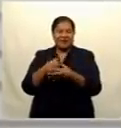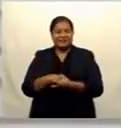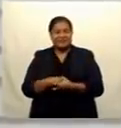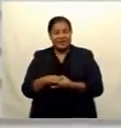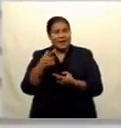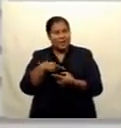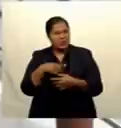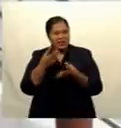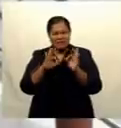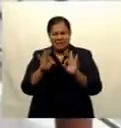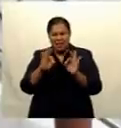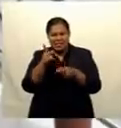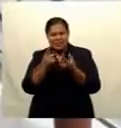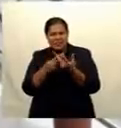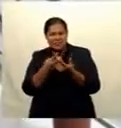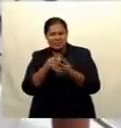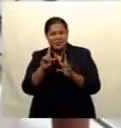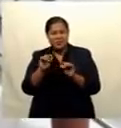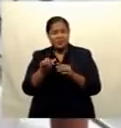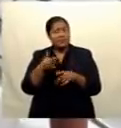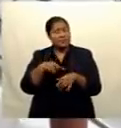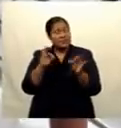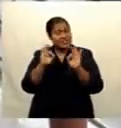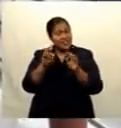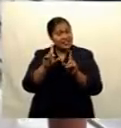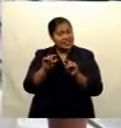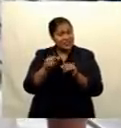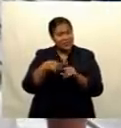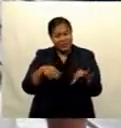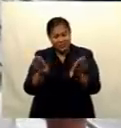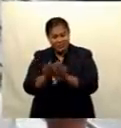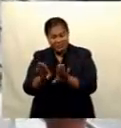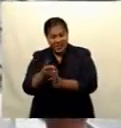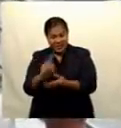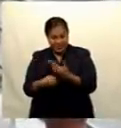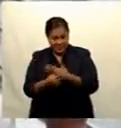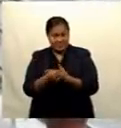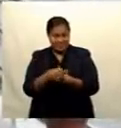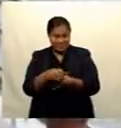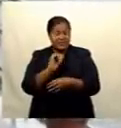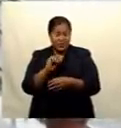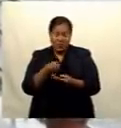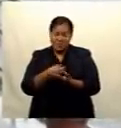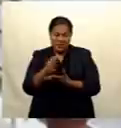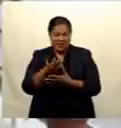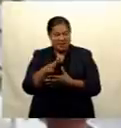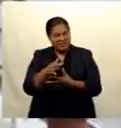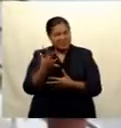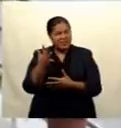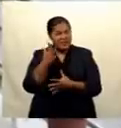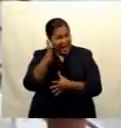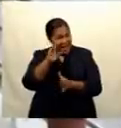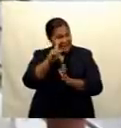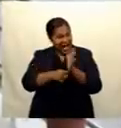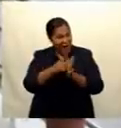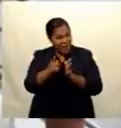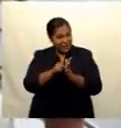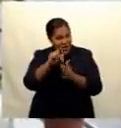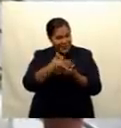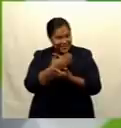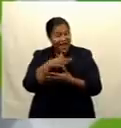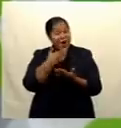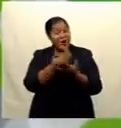I had nothing else to do. Since there's not really much to do because of the lockdown, I'd say I spend about, 5 hours a day